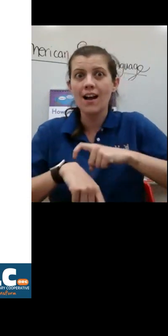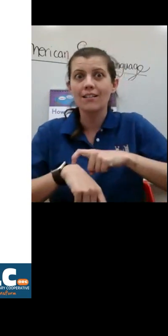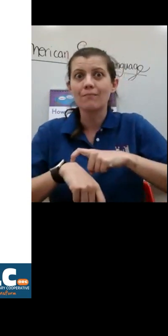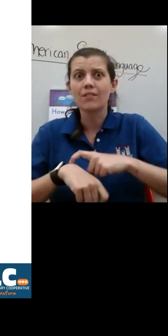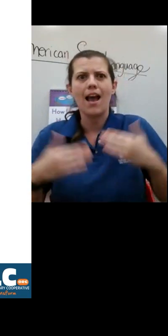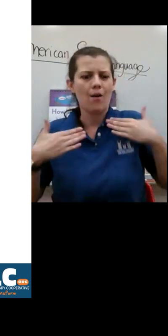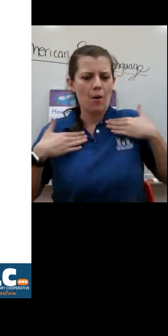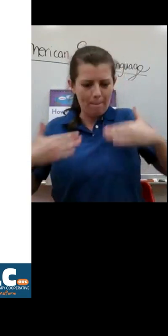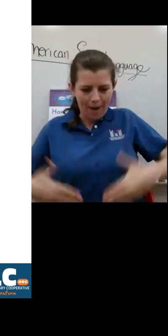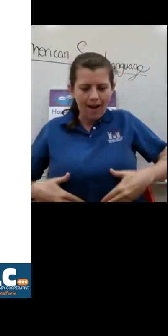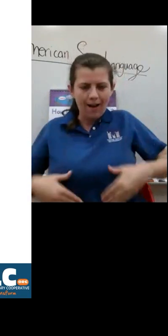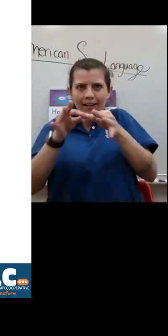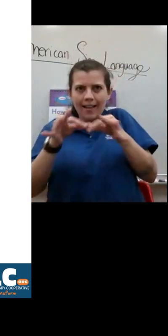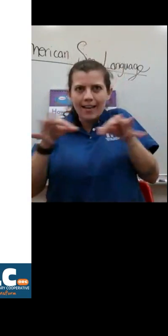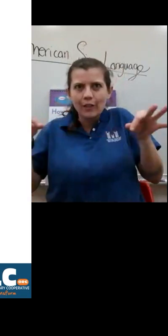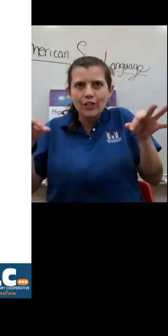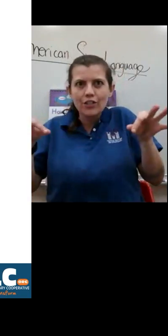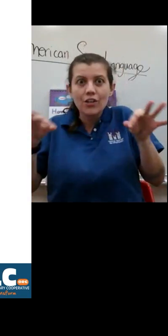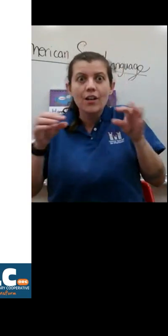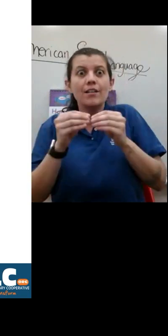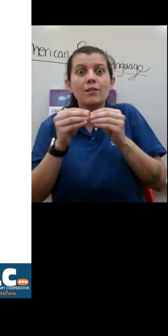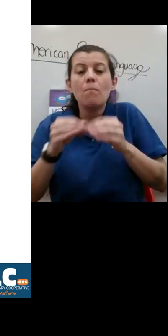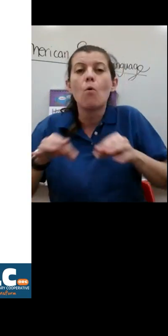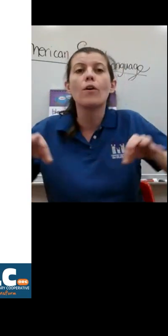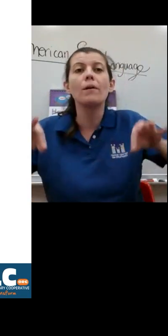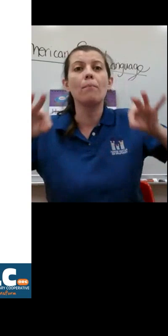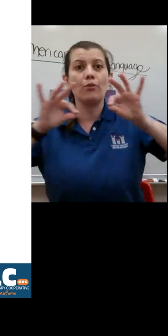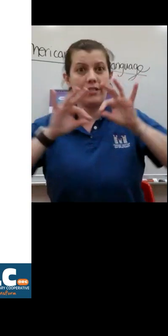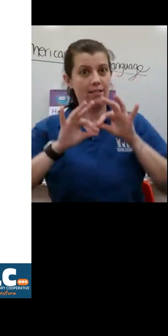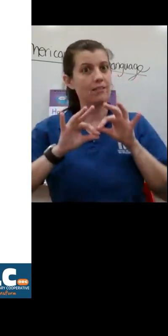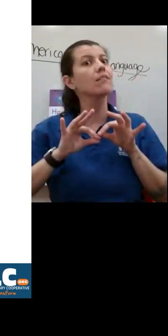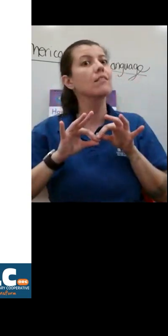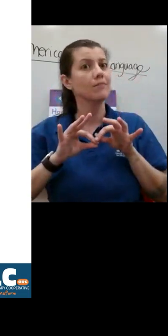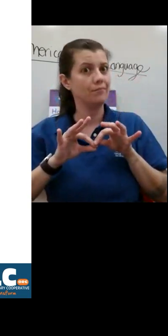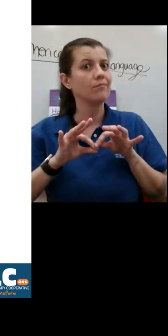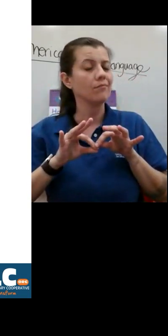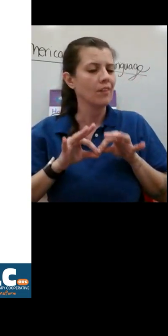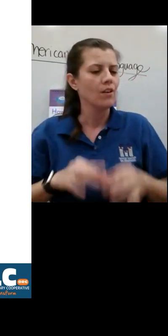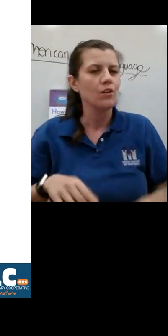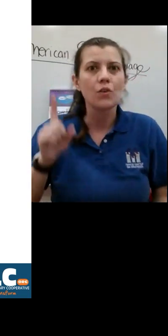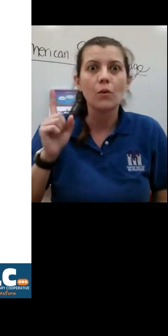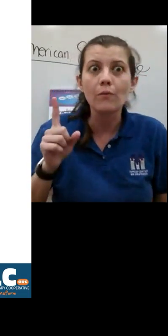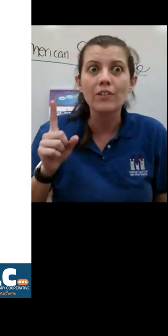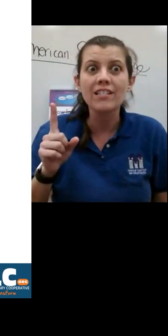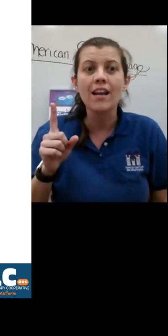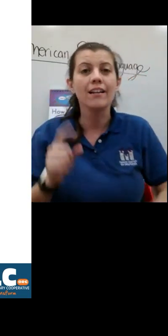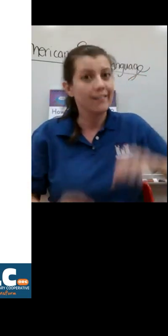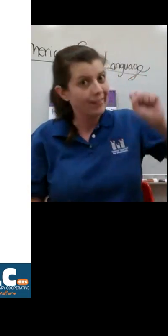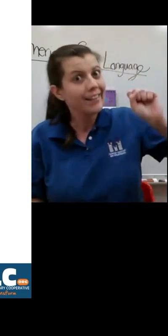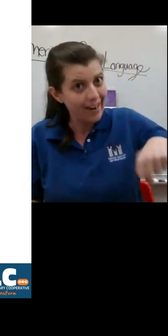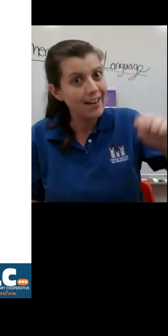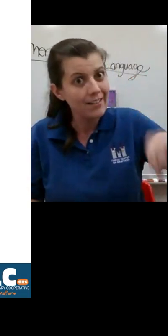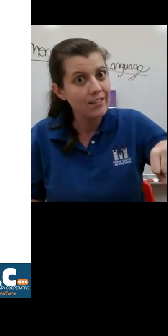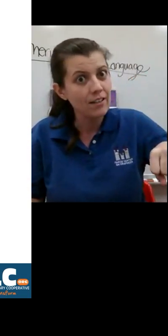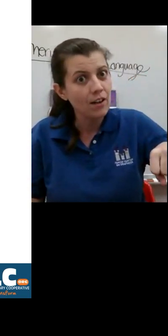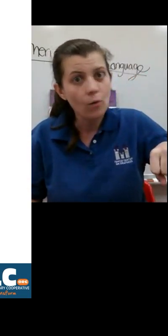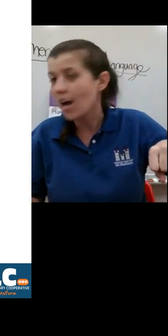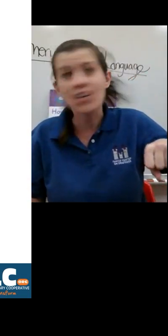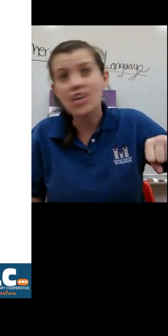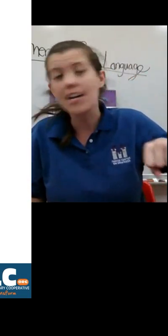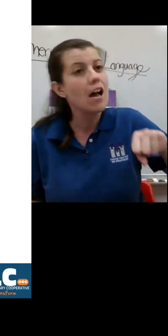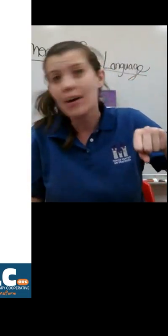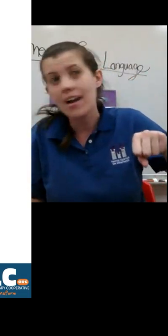A lot of the times, our body language is more important. So when we're saying